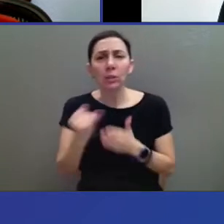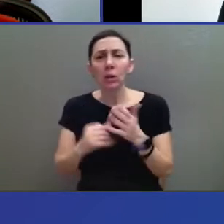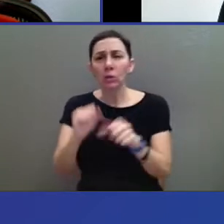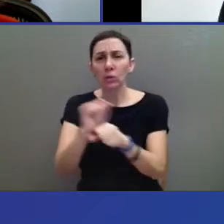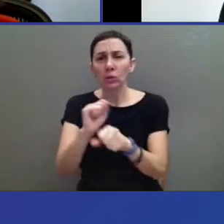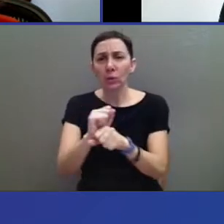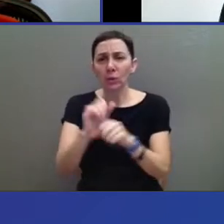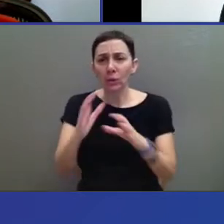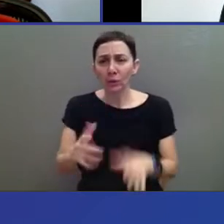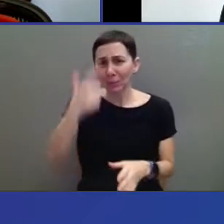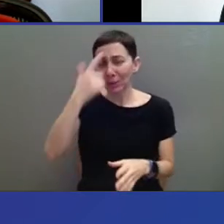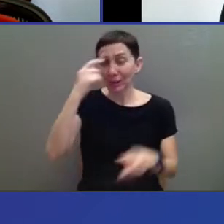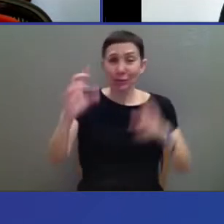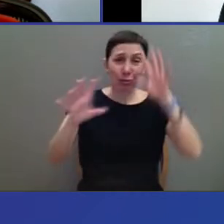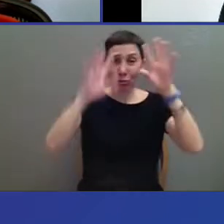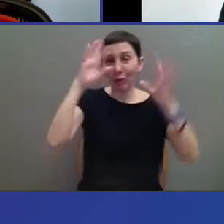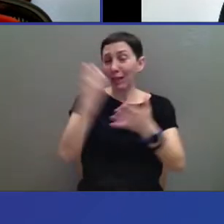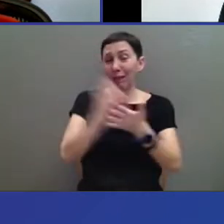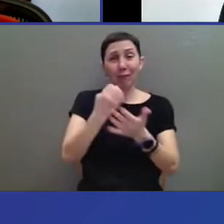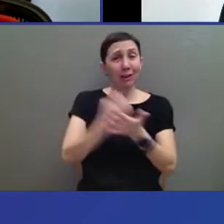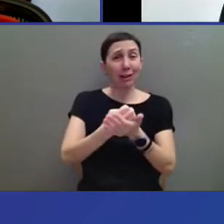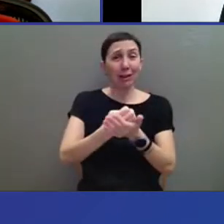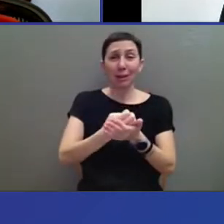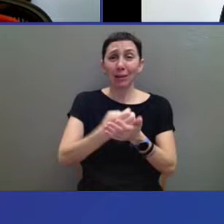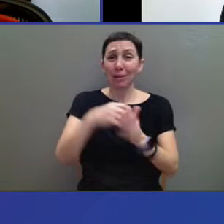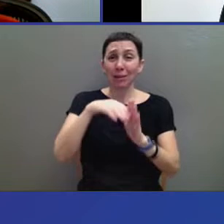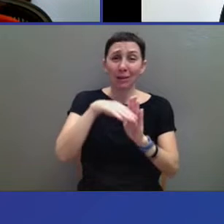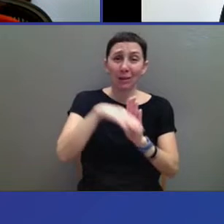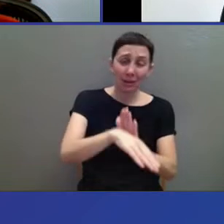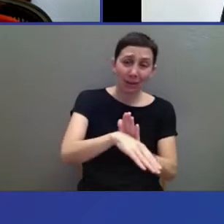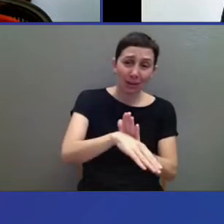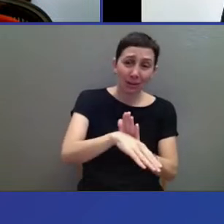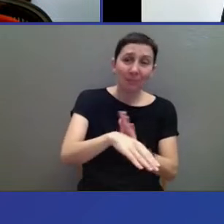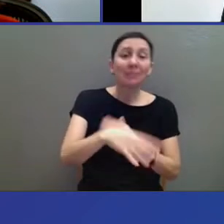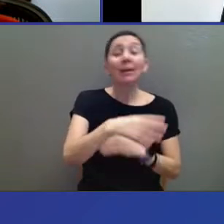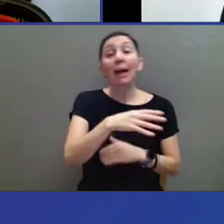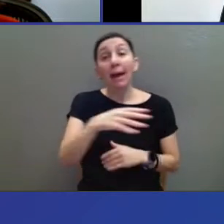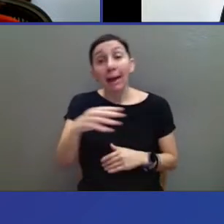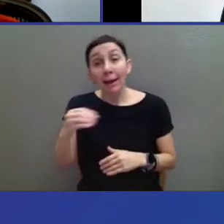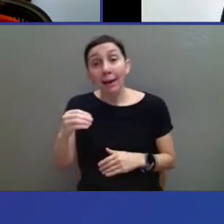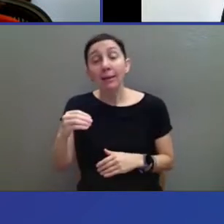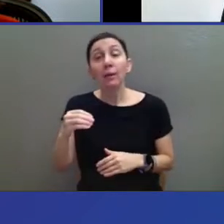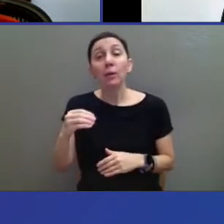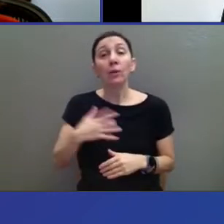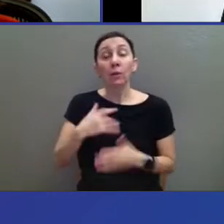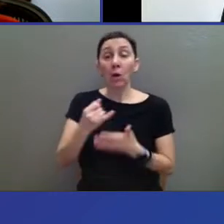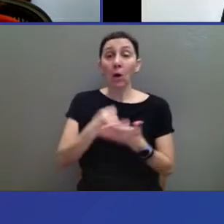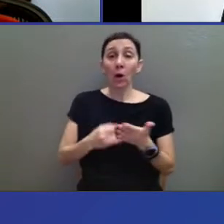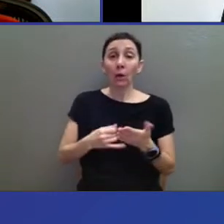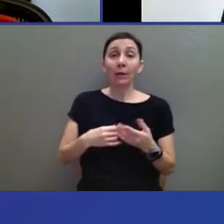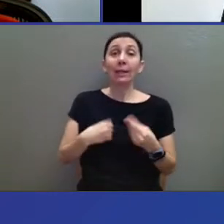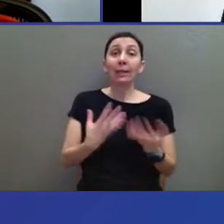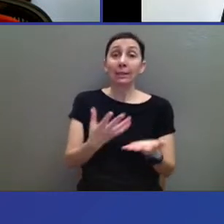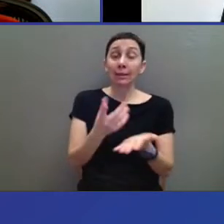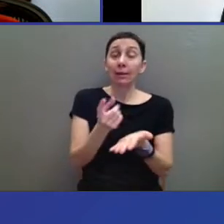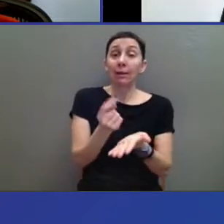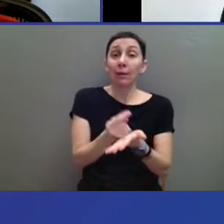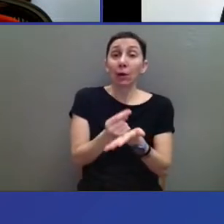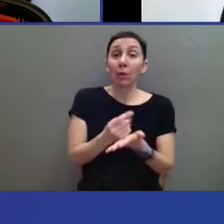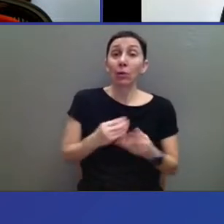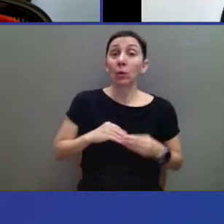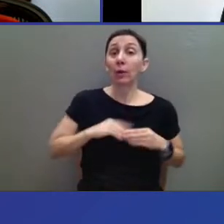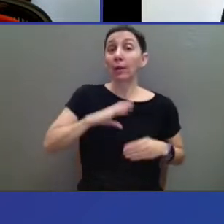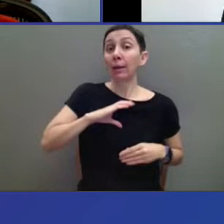creative economy. Two, we see the arts as inherently therapeutic. And three, we see the arts as a low barrier to